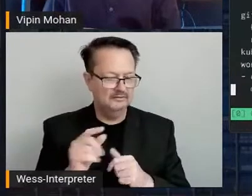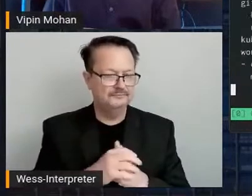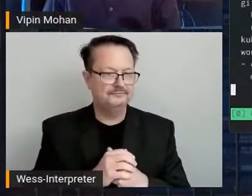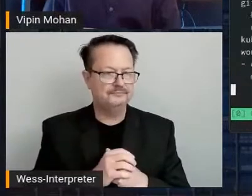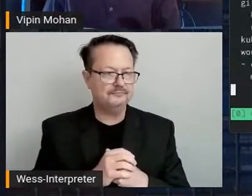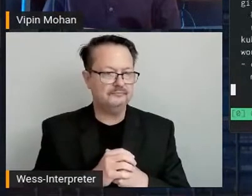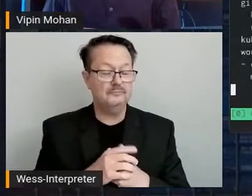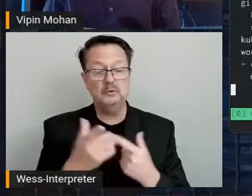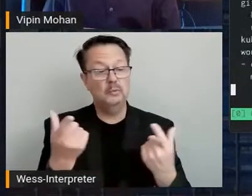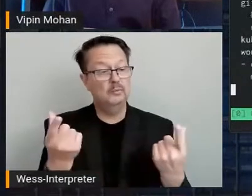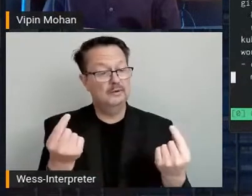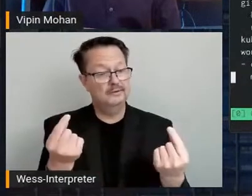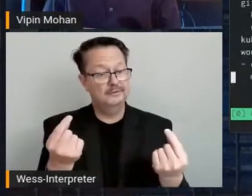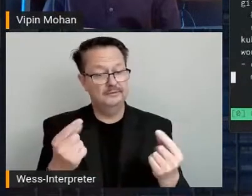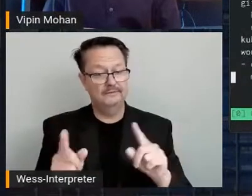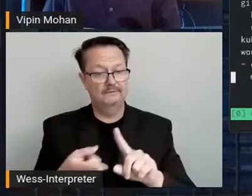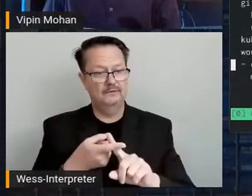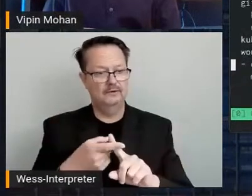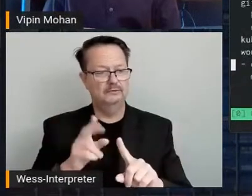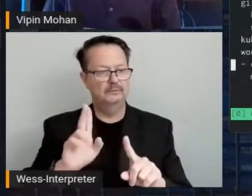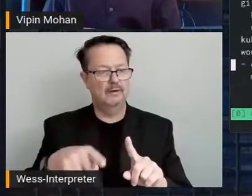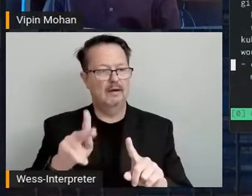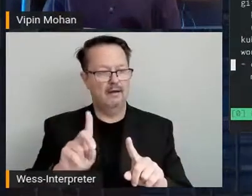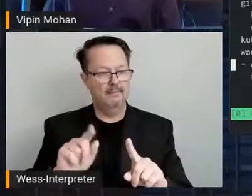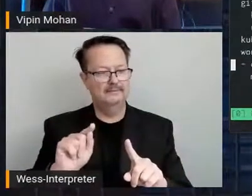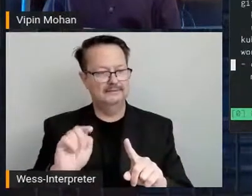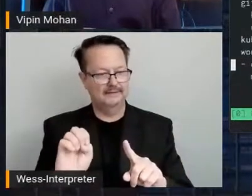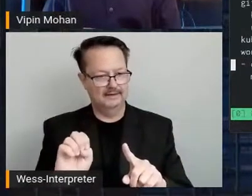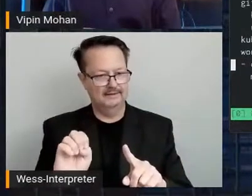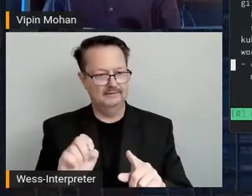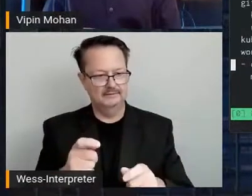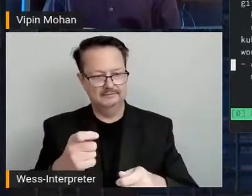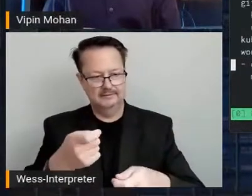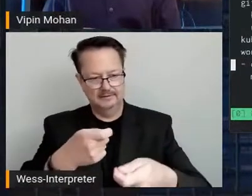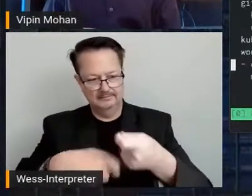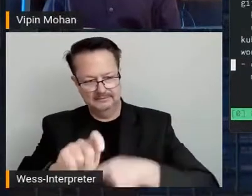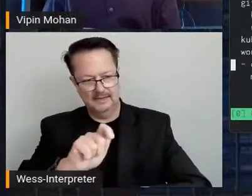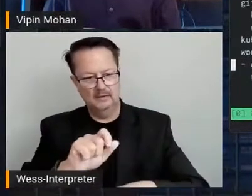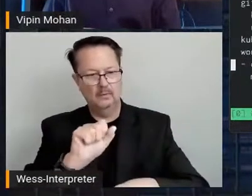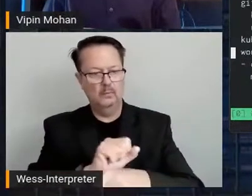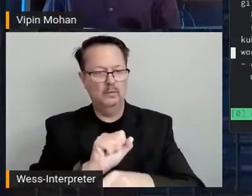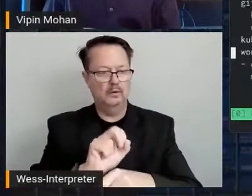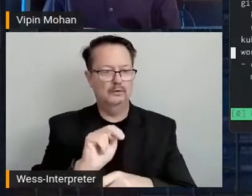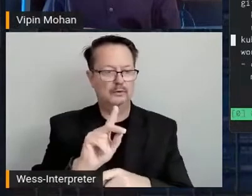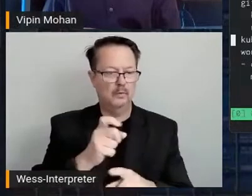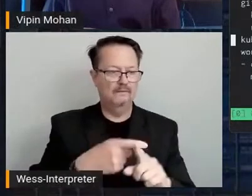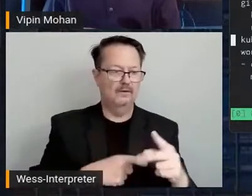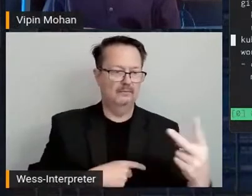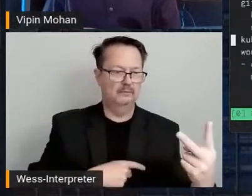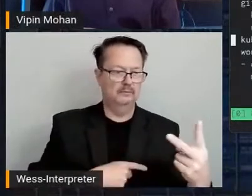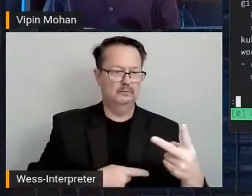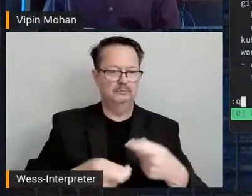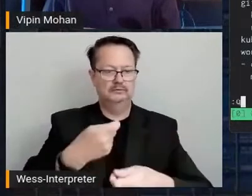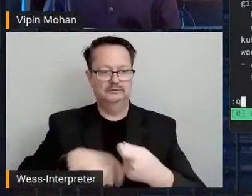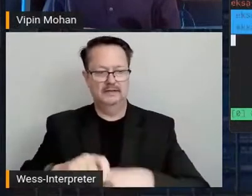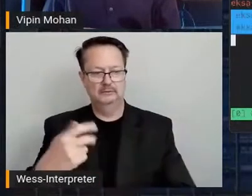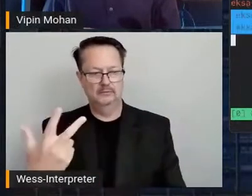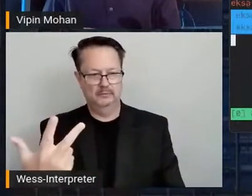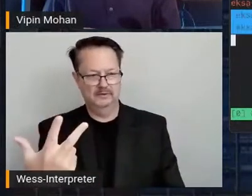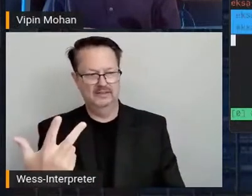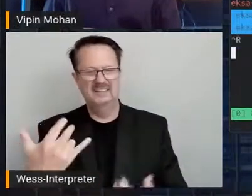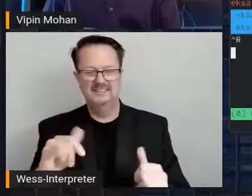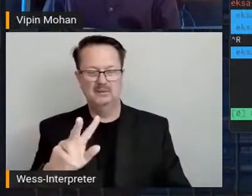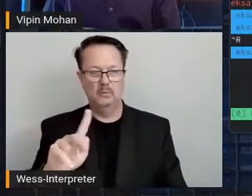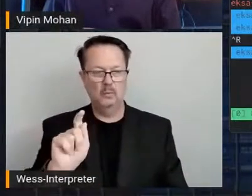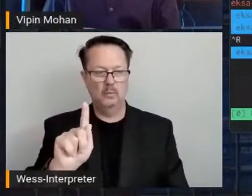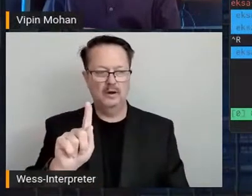So what we want to do is go in and update the worker node count from 2 to 3. It's still in 120, so we